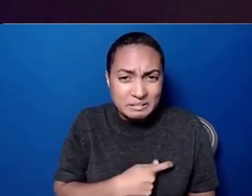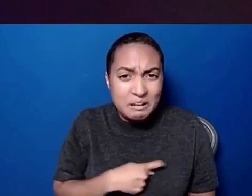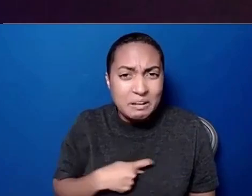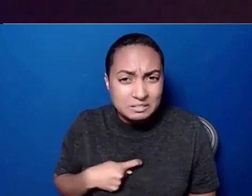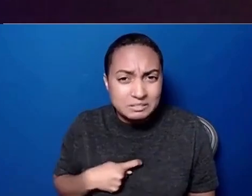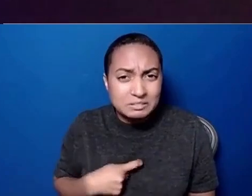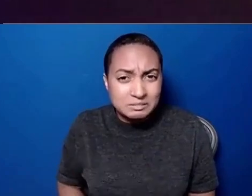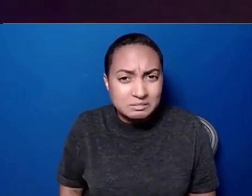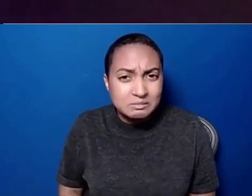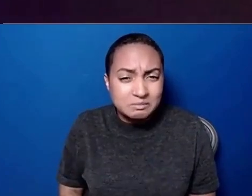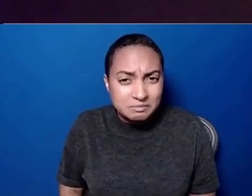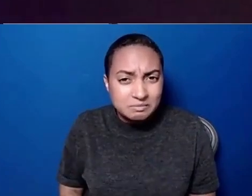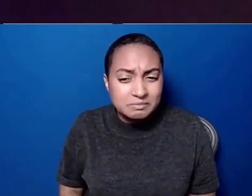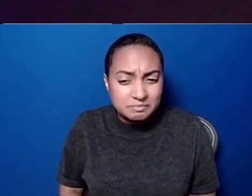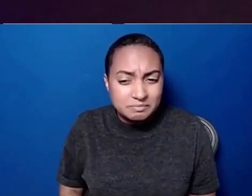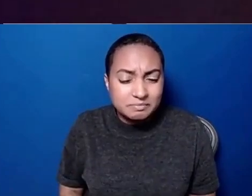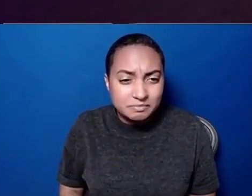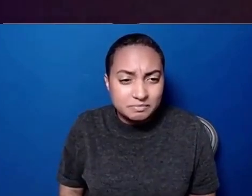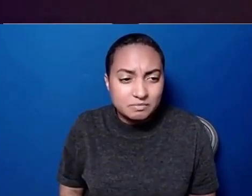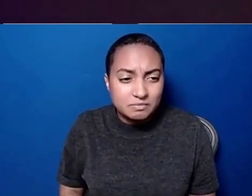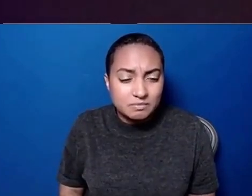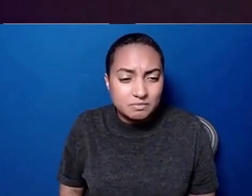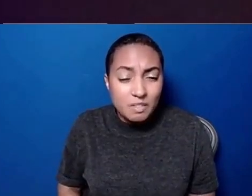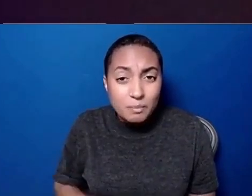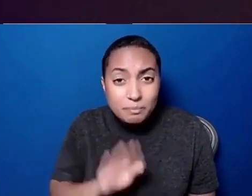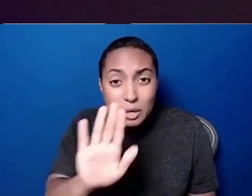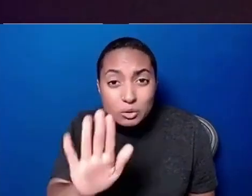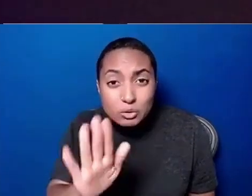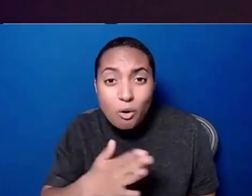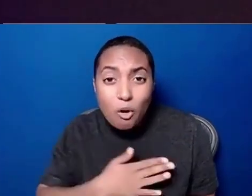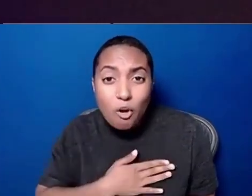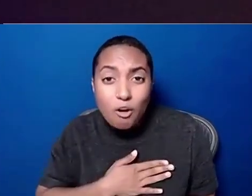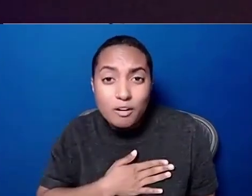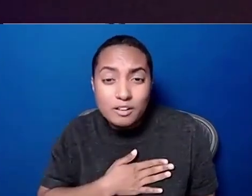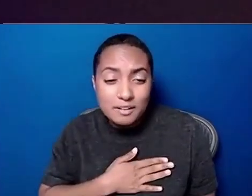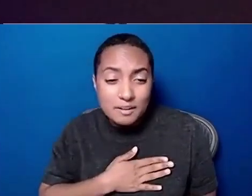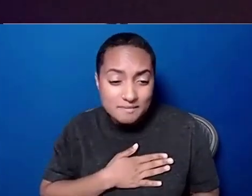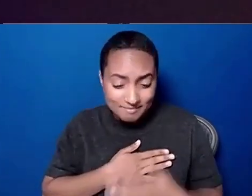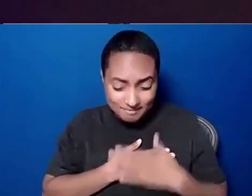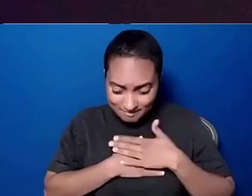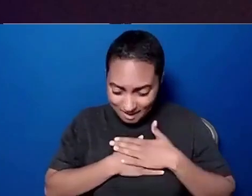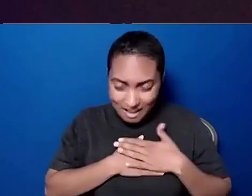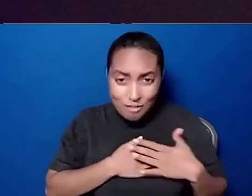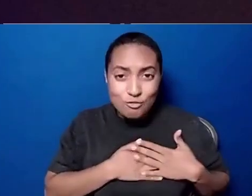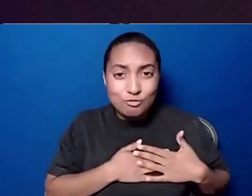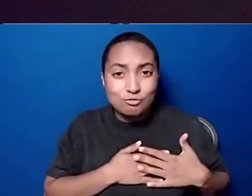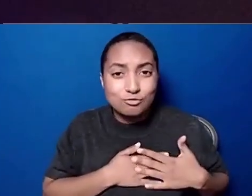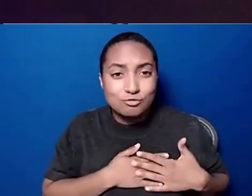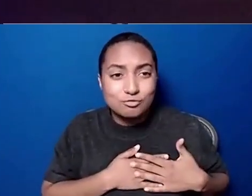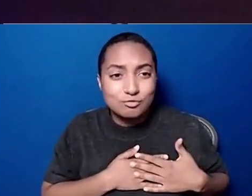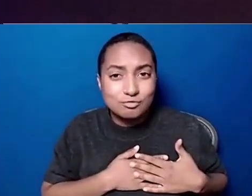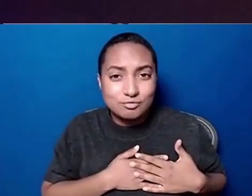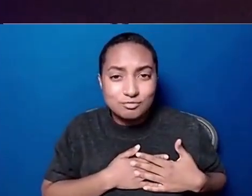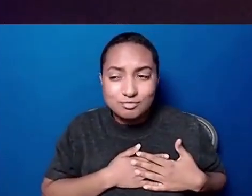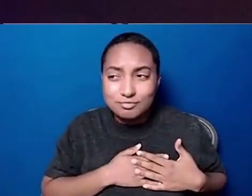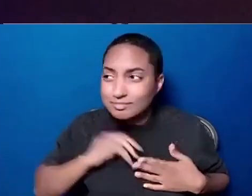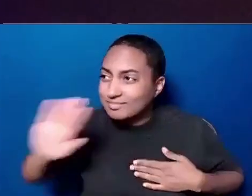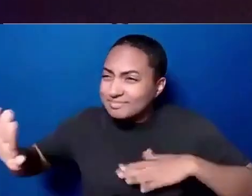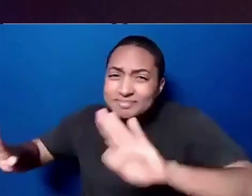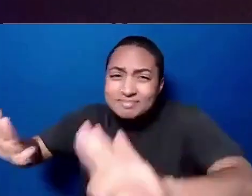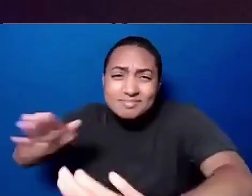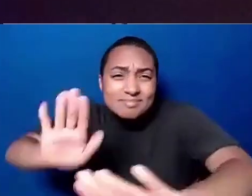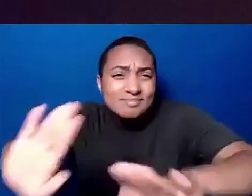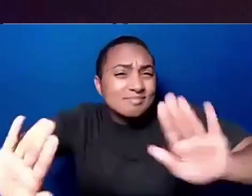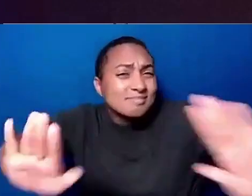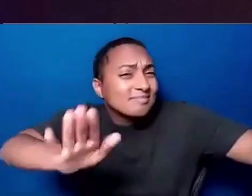your heart and my heart and their heart, his, her, we, they, she, they,